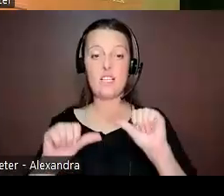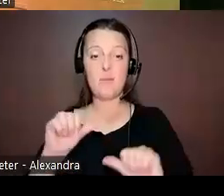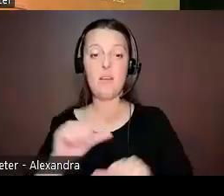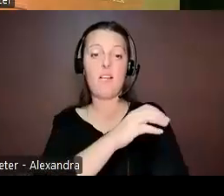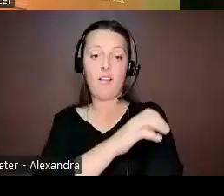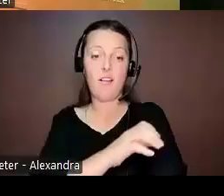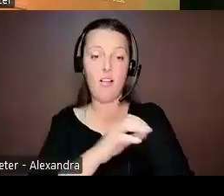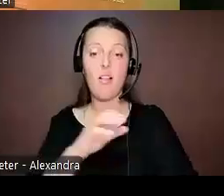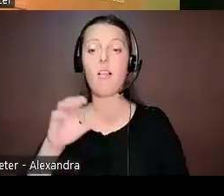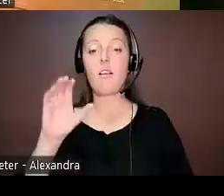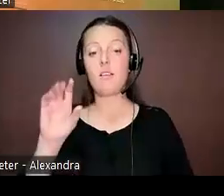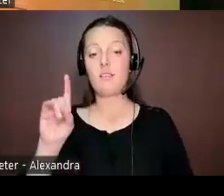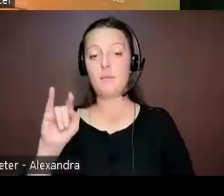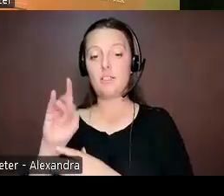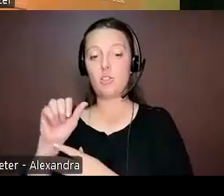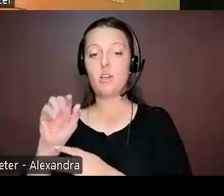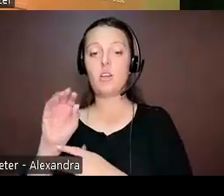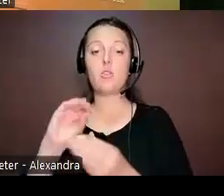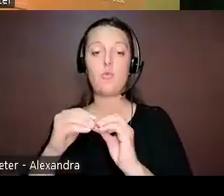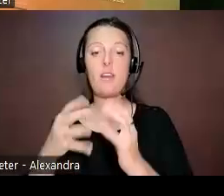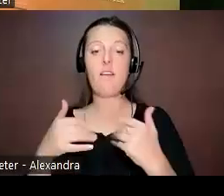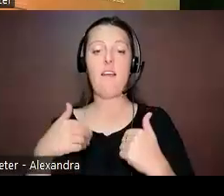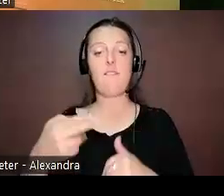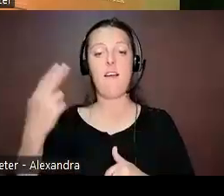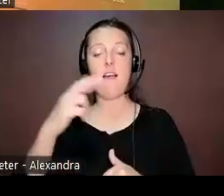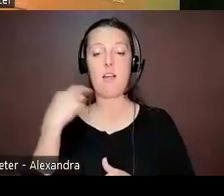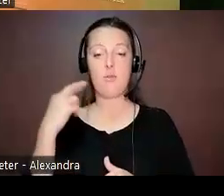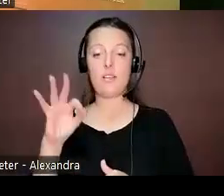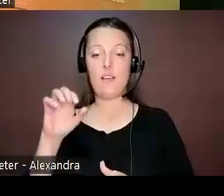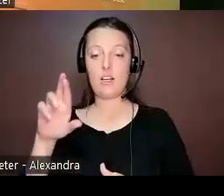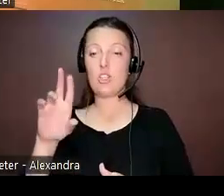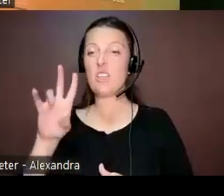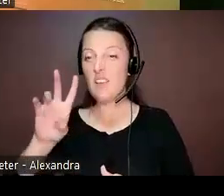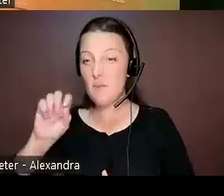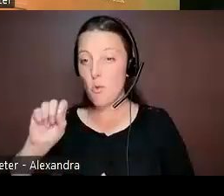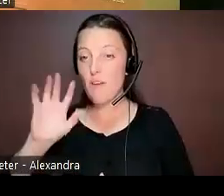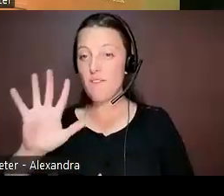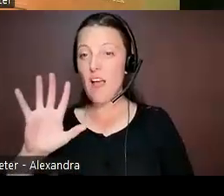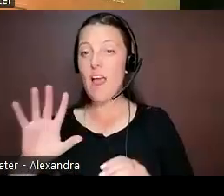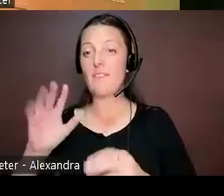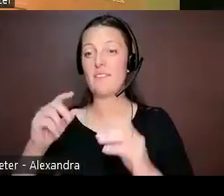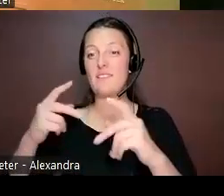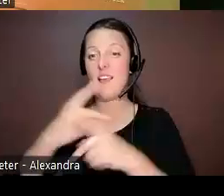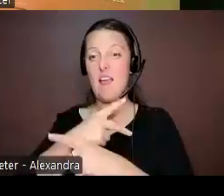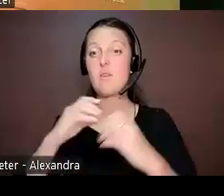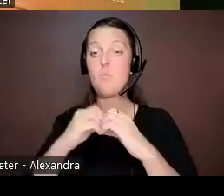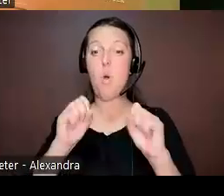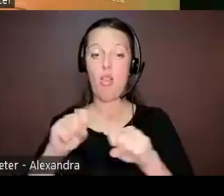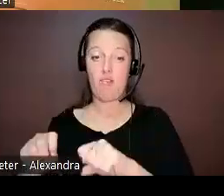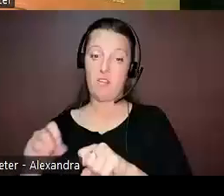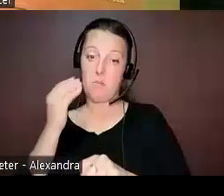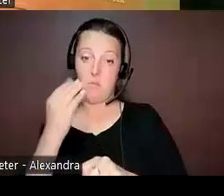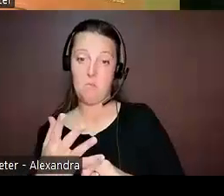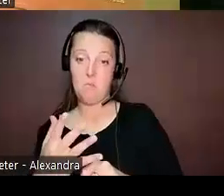factor for 7.5 times more likely, by the way. I mean, it has wide interval rate, but that was another thing that was